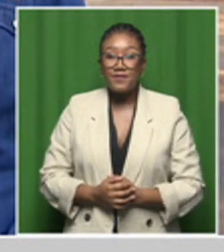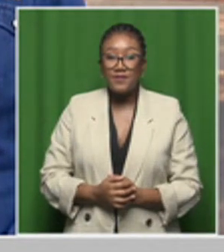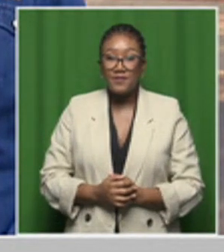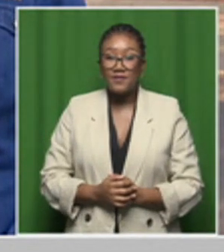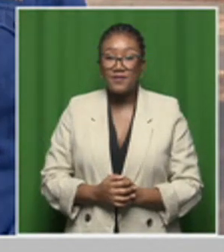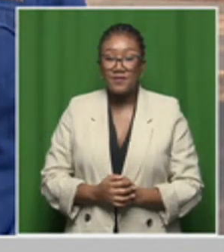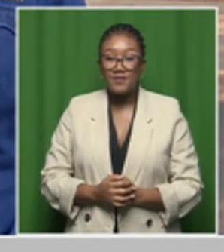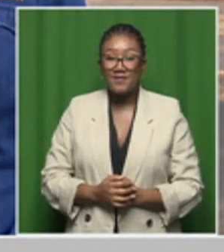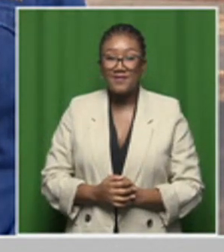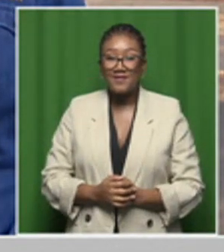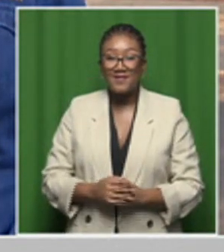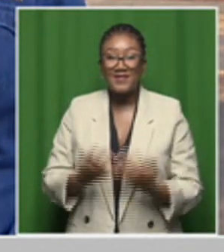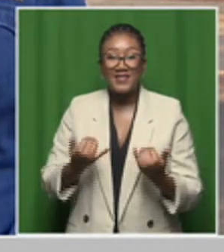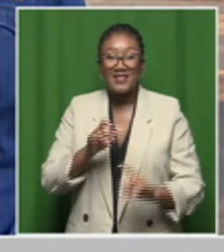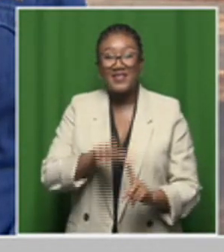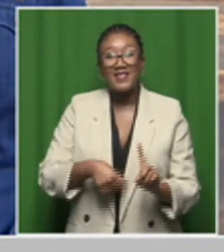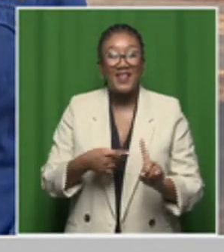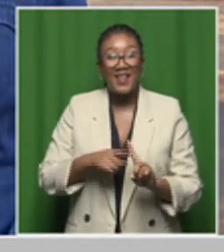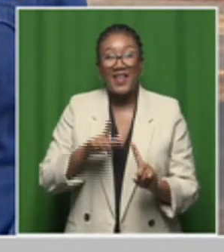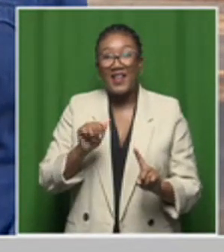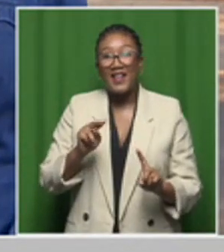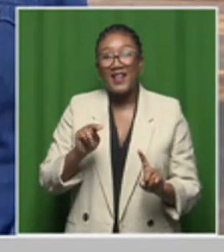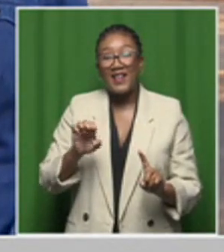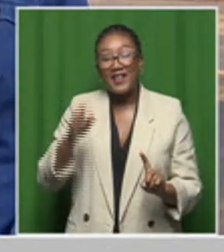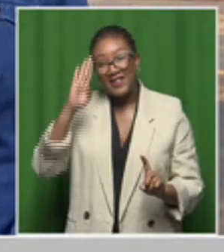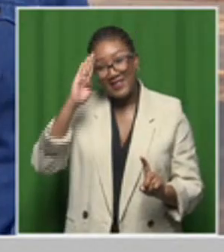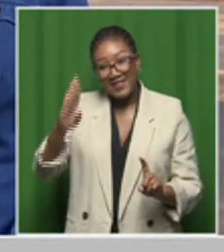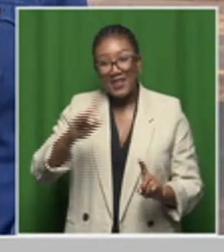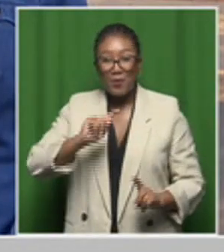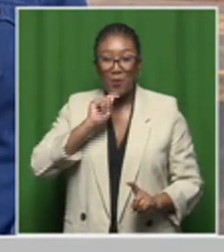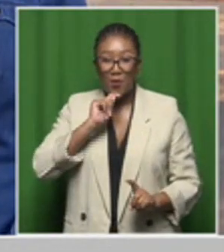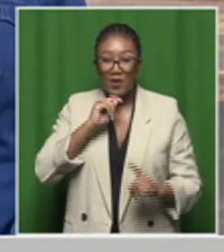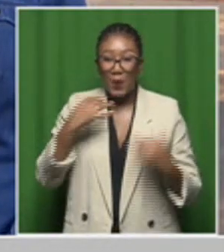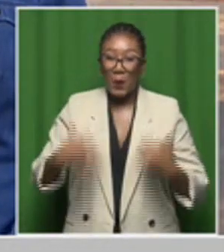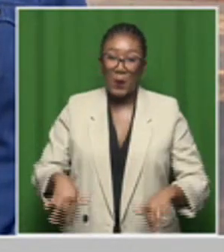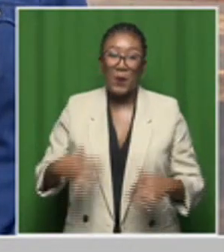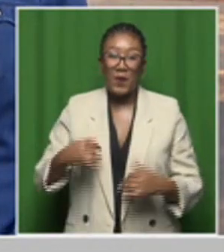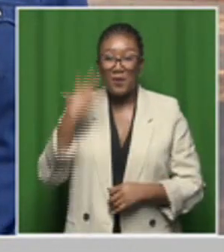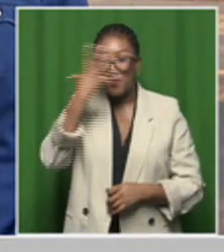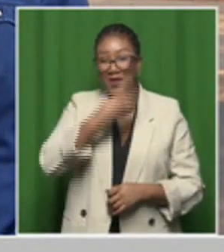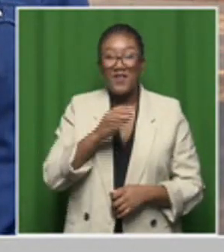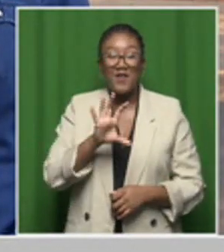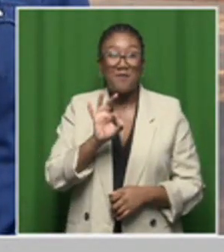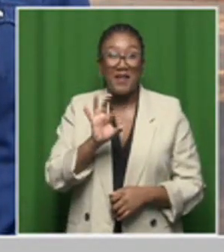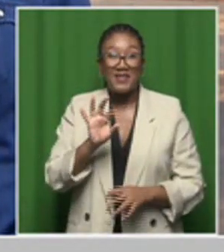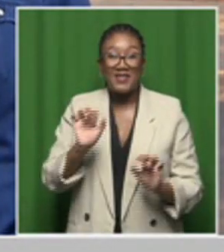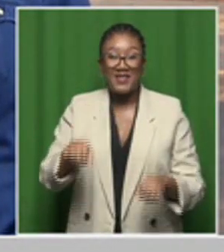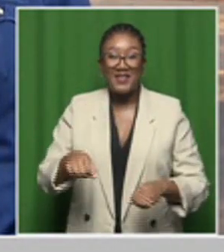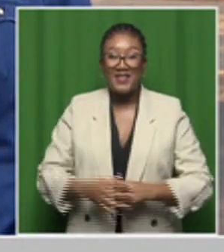TVET college. And Leanne, good morning on a very beautiful Monday, I must say.